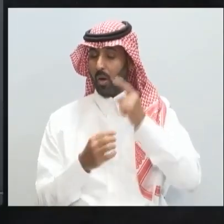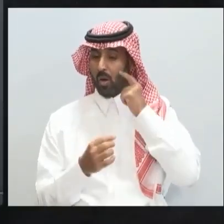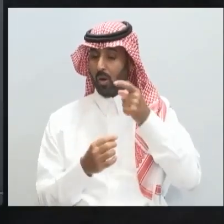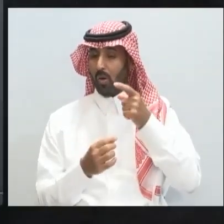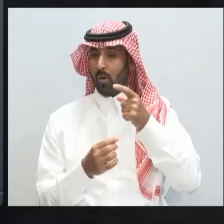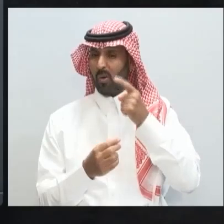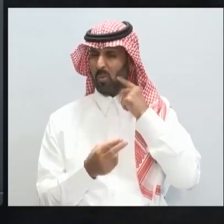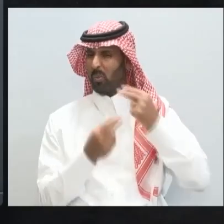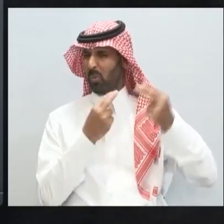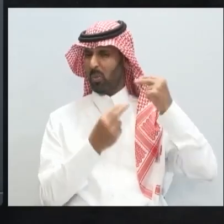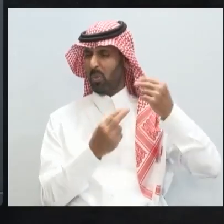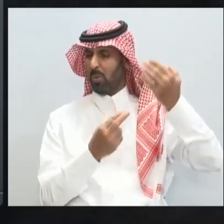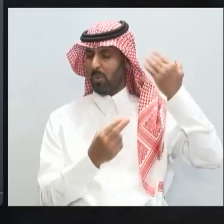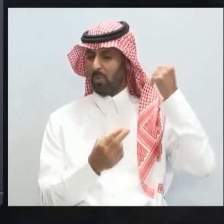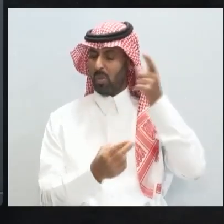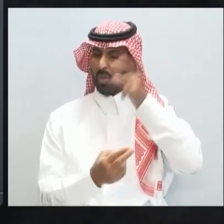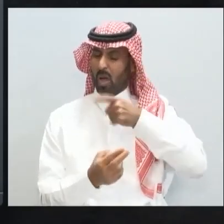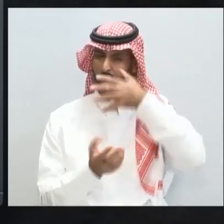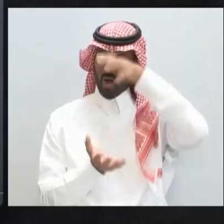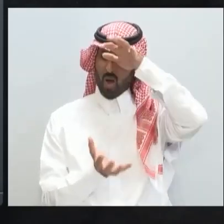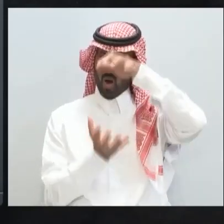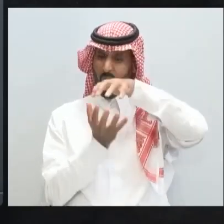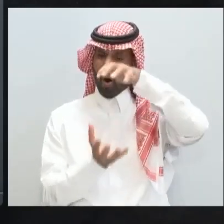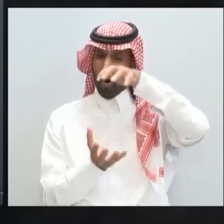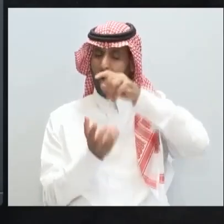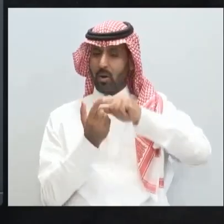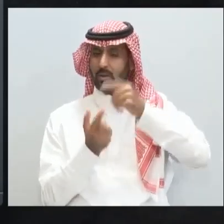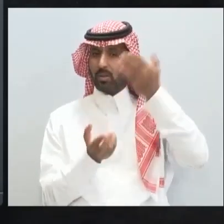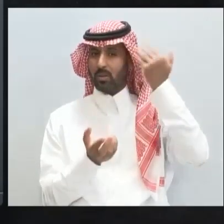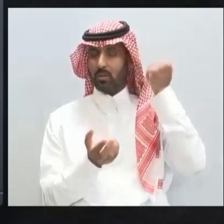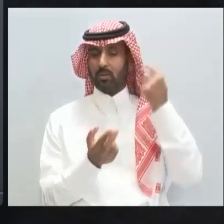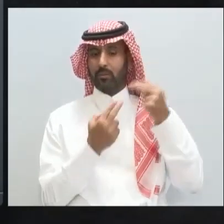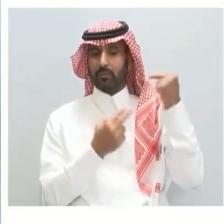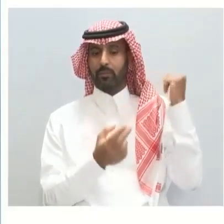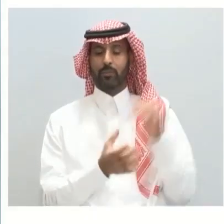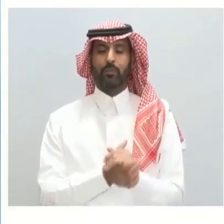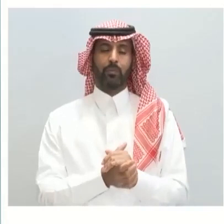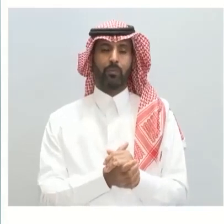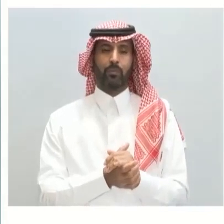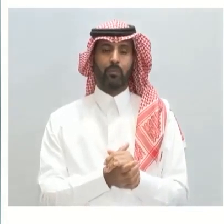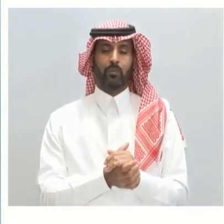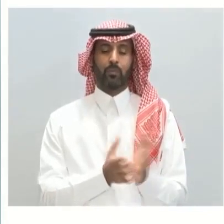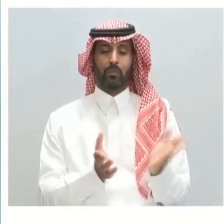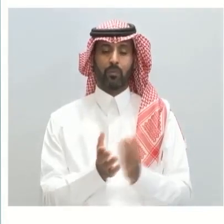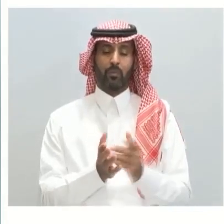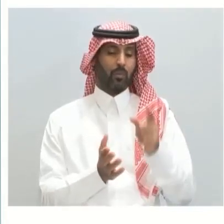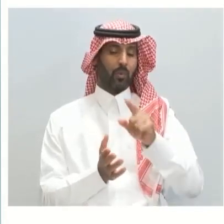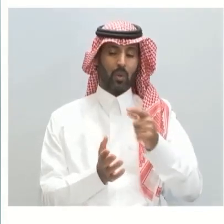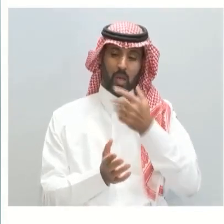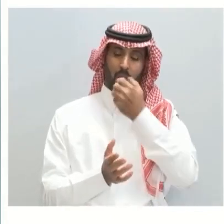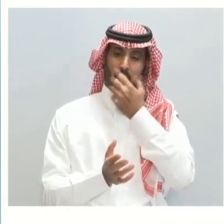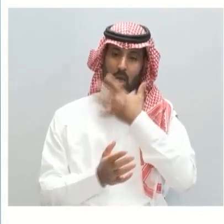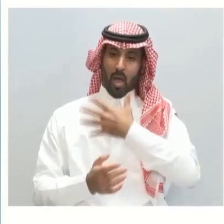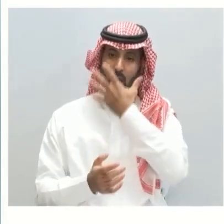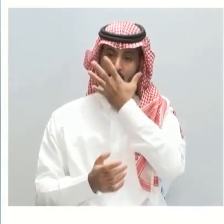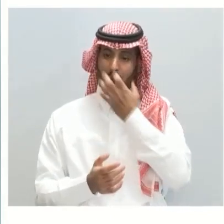some species that are older than the dinosaurs. Also, we answered the question, do animals